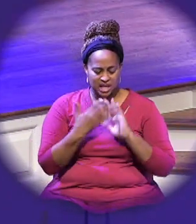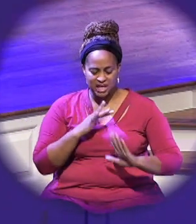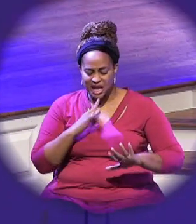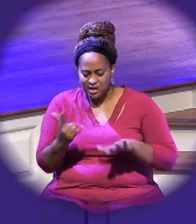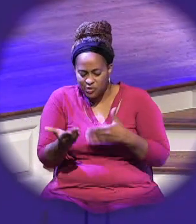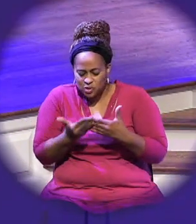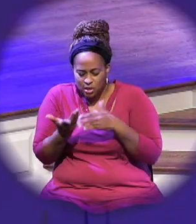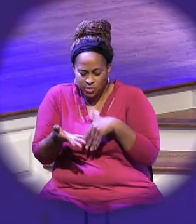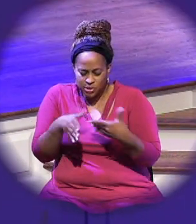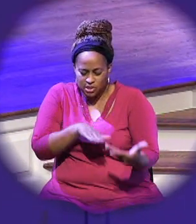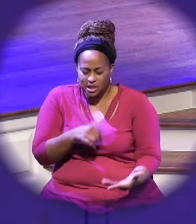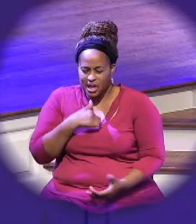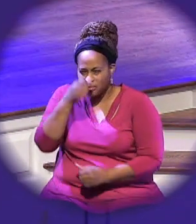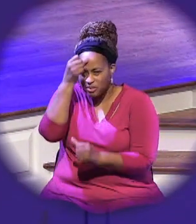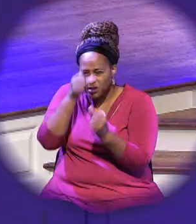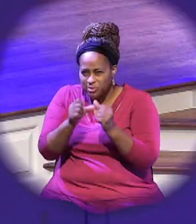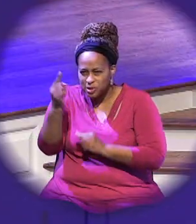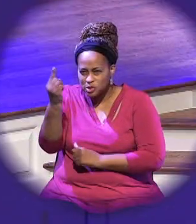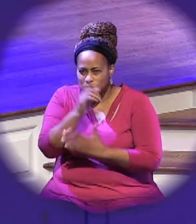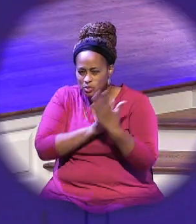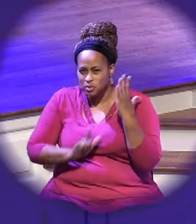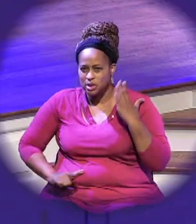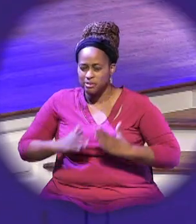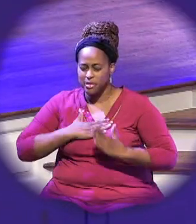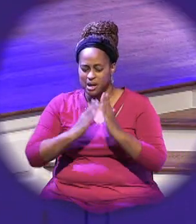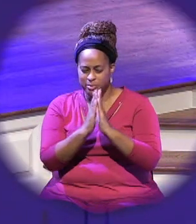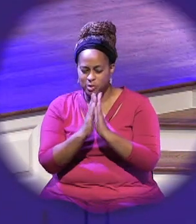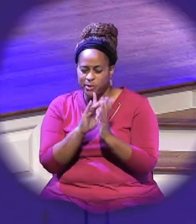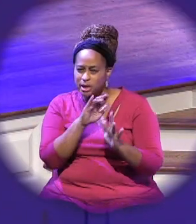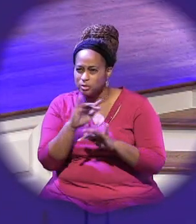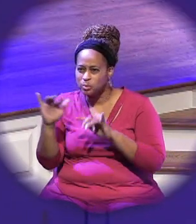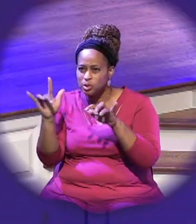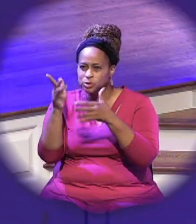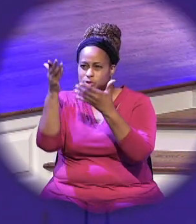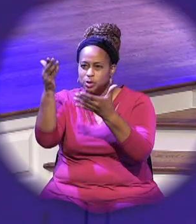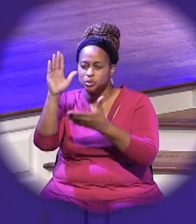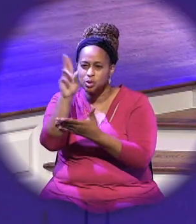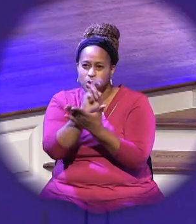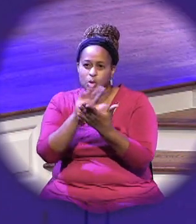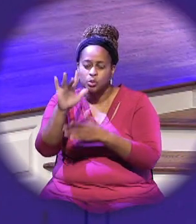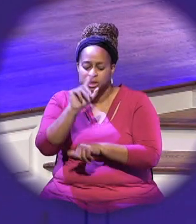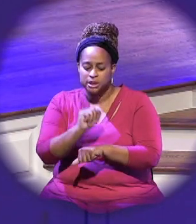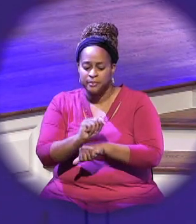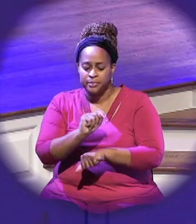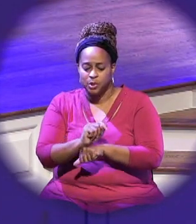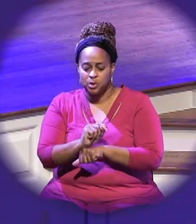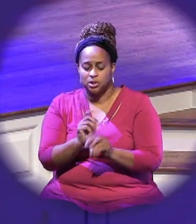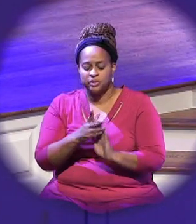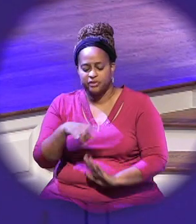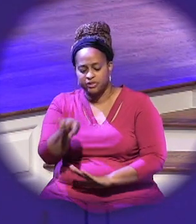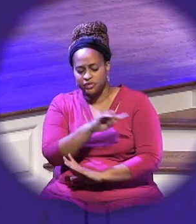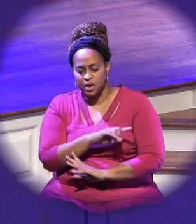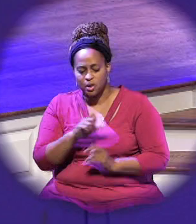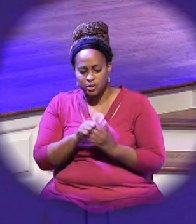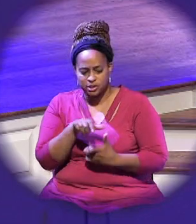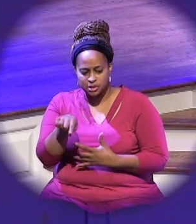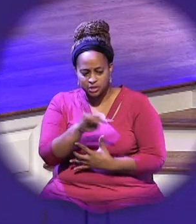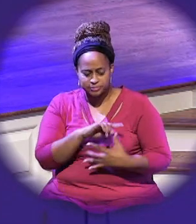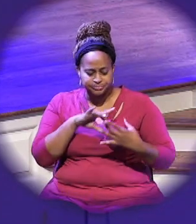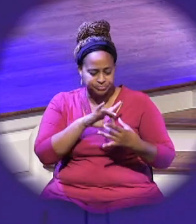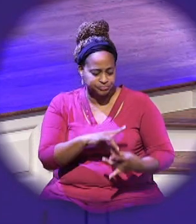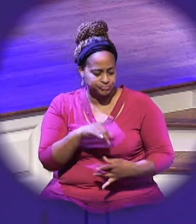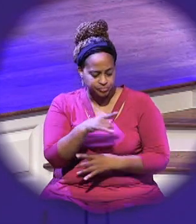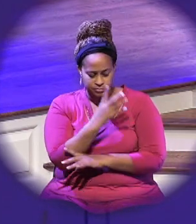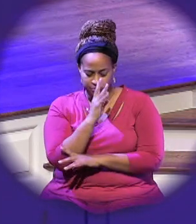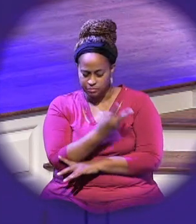I remembered you, Lord, and my prayer rose to you, to your holy temple. Those who cling to worthless idols turn away